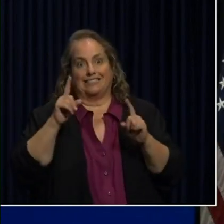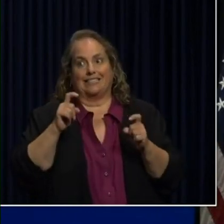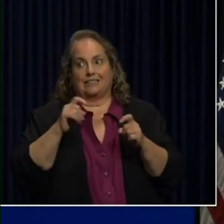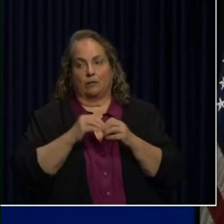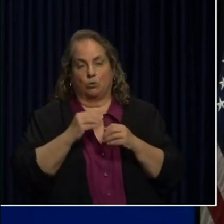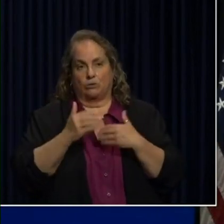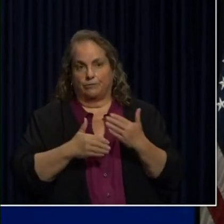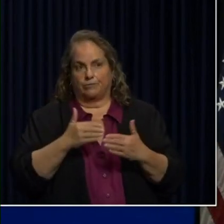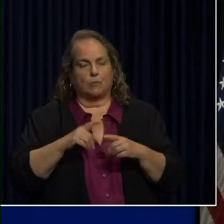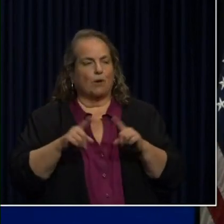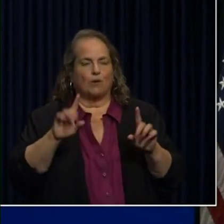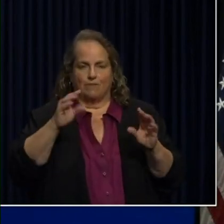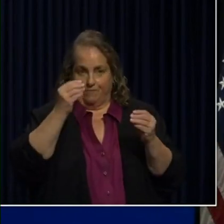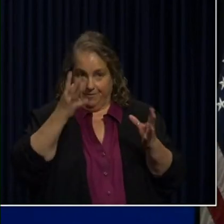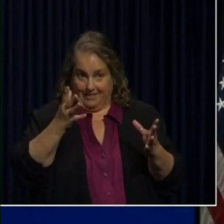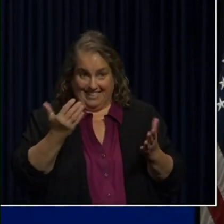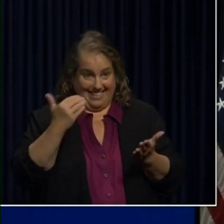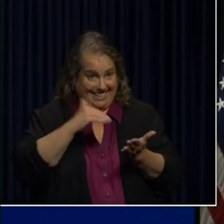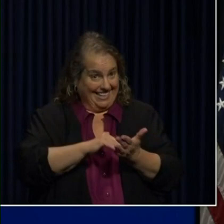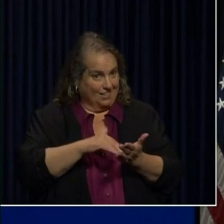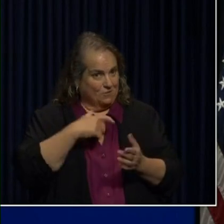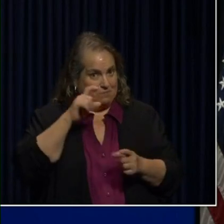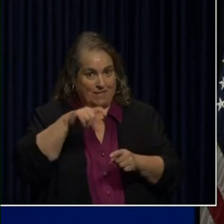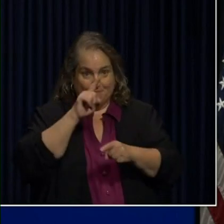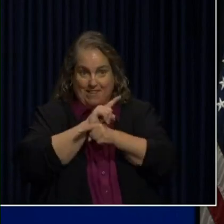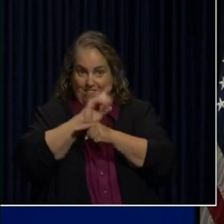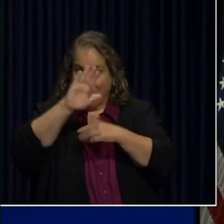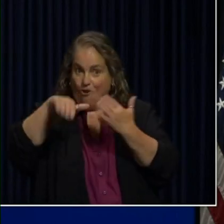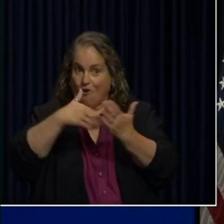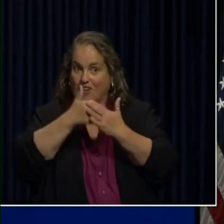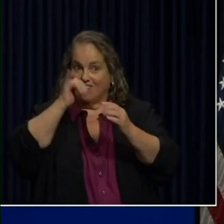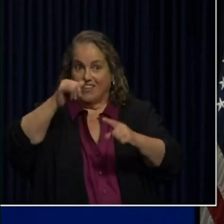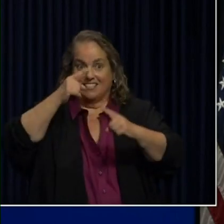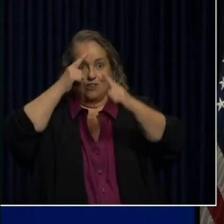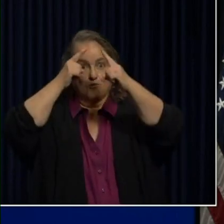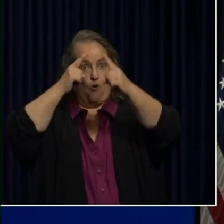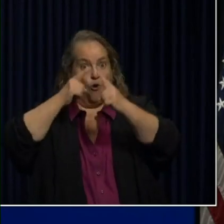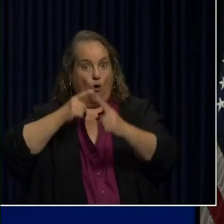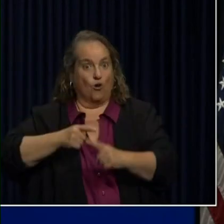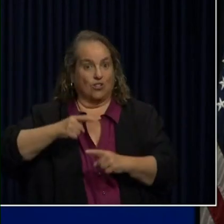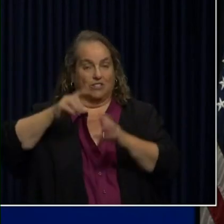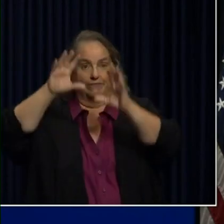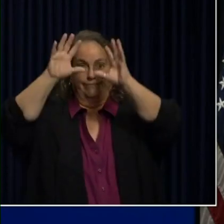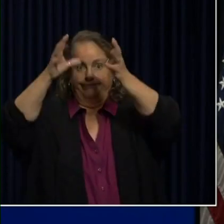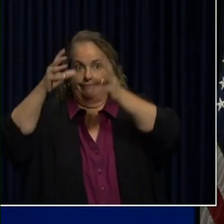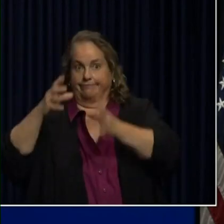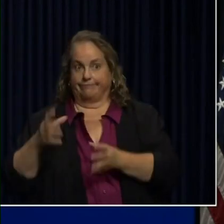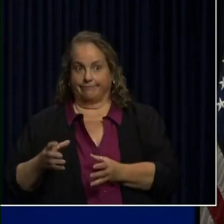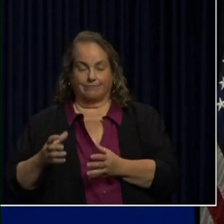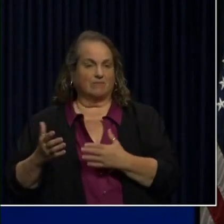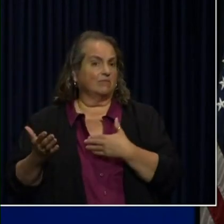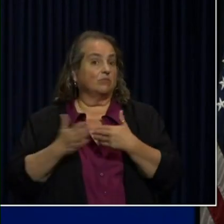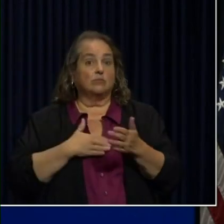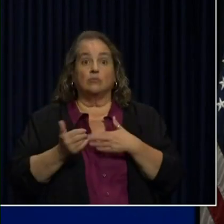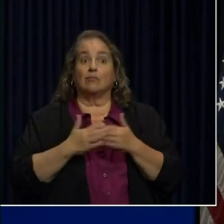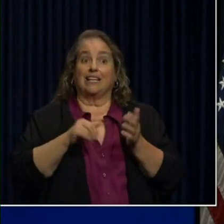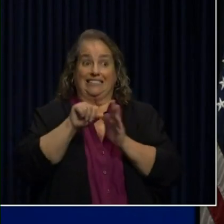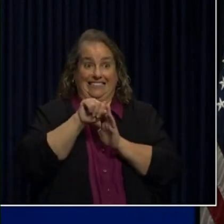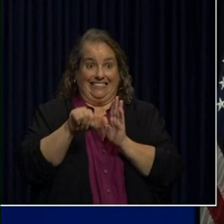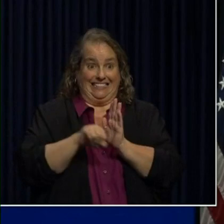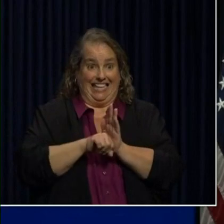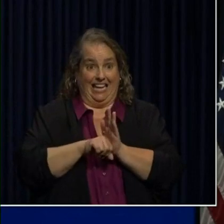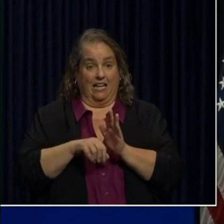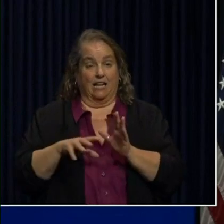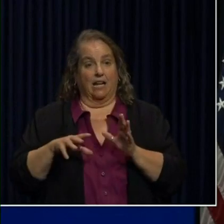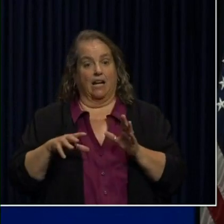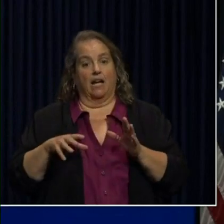up. But again, we got to meet all those prerequisites, and whether states right now loosen things or